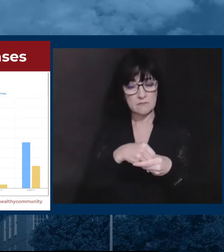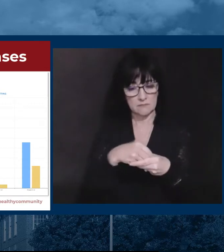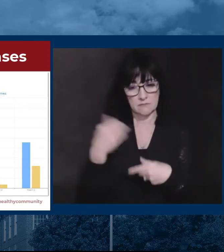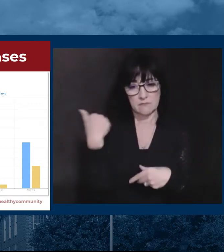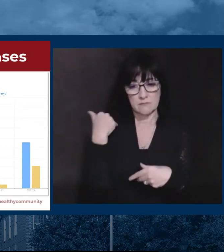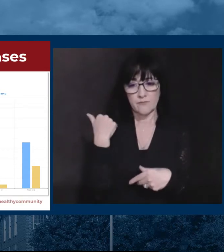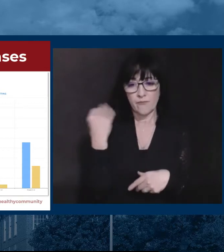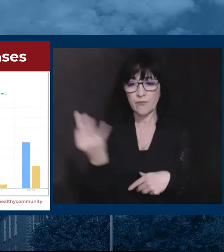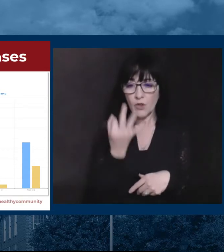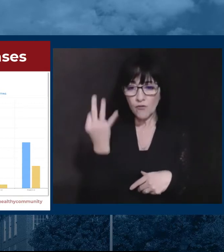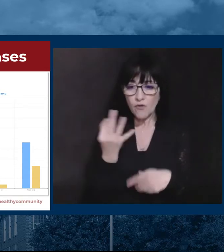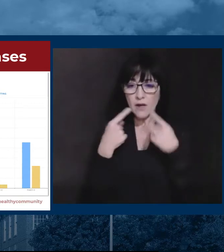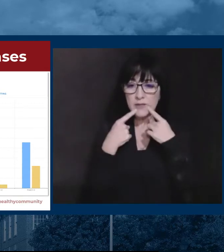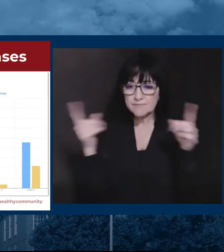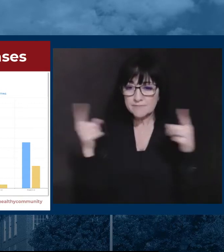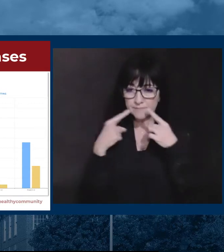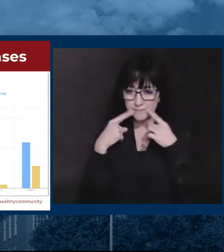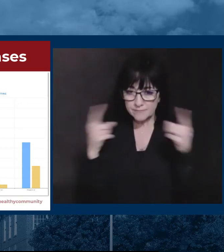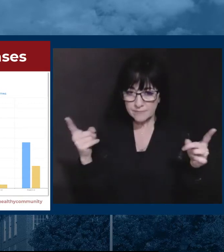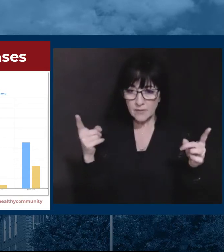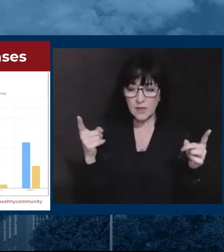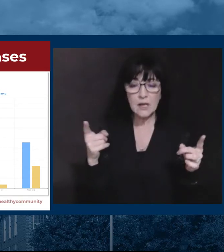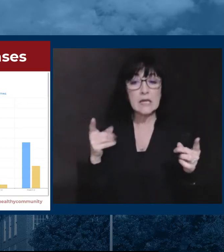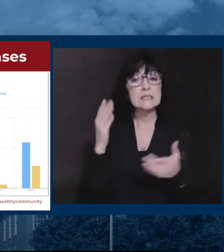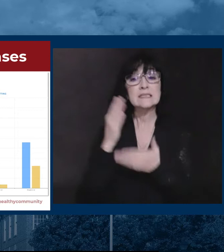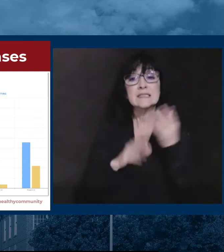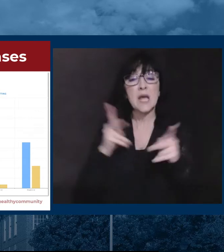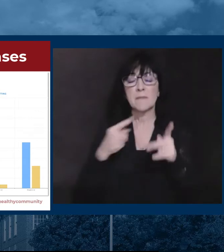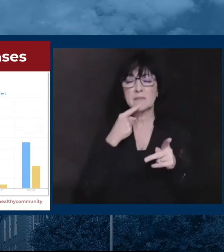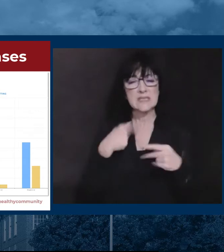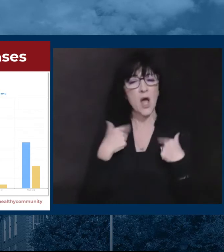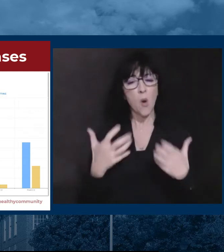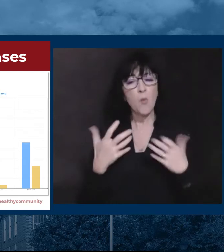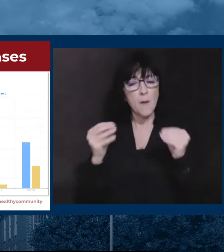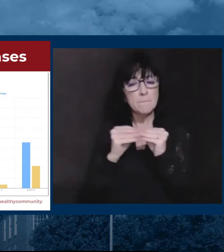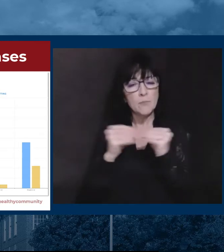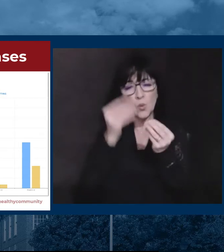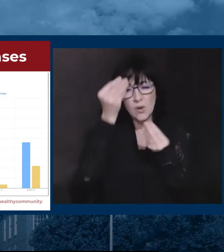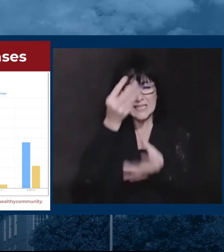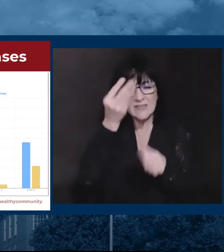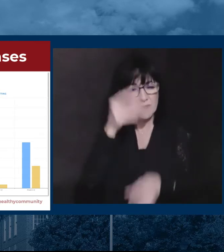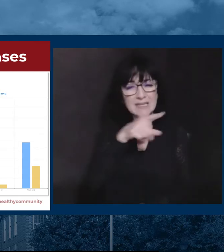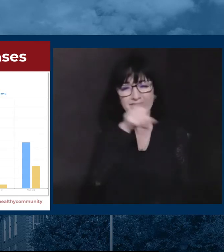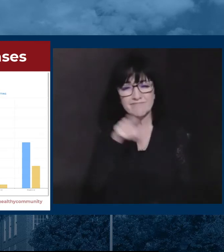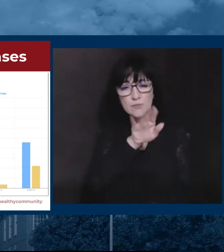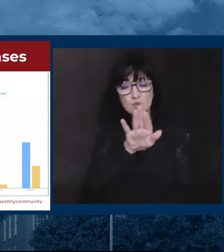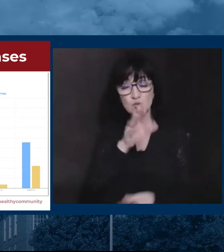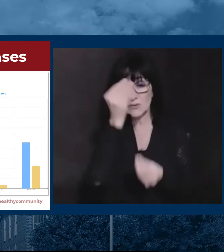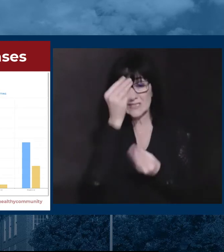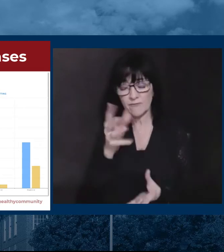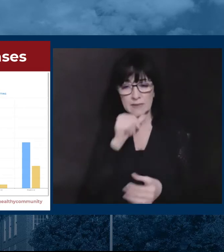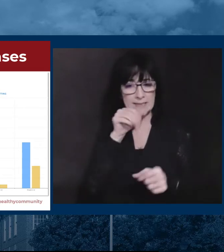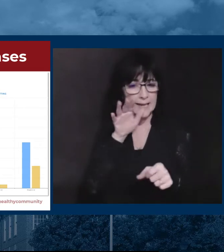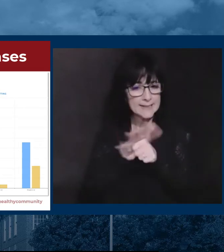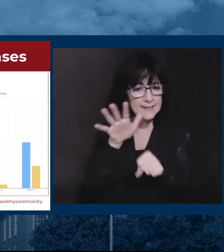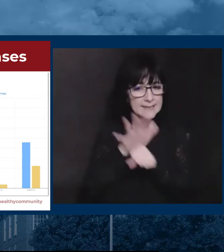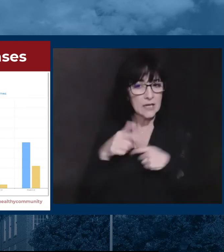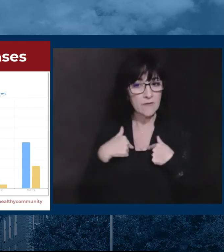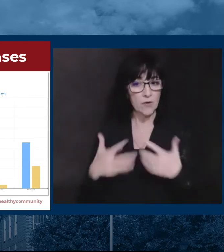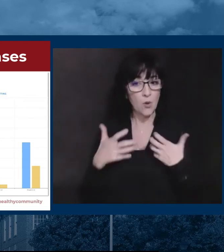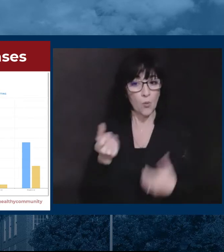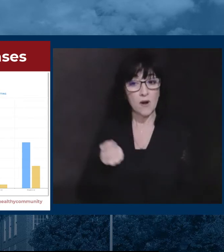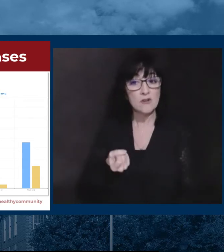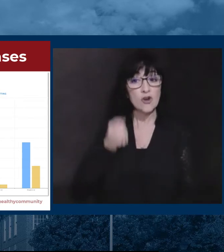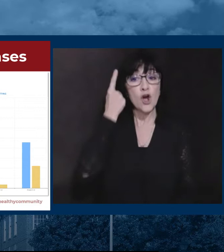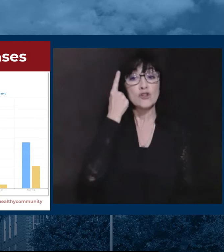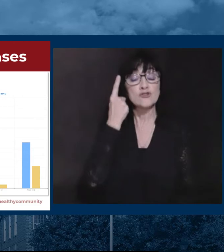public and those in the school setting that they want more of that data. They want more of that data that helps them understand what's going on in the school